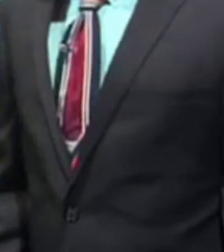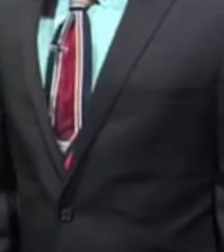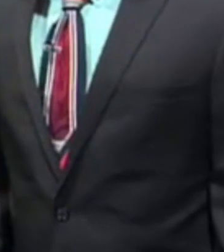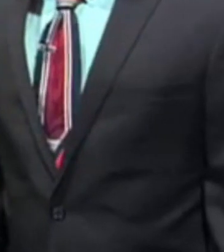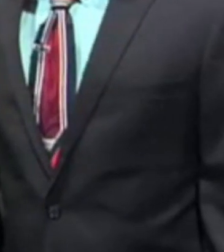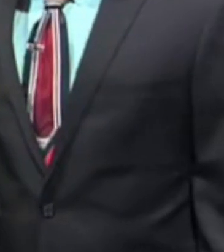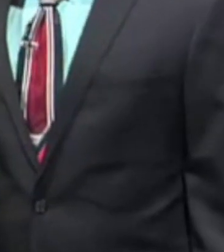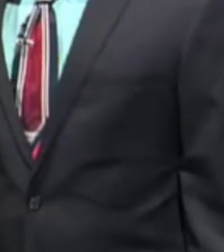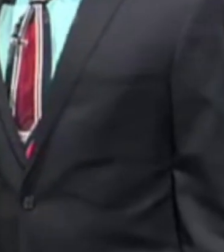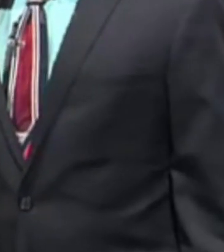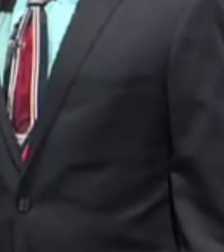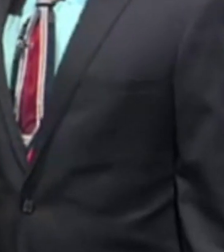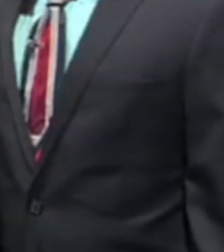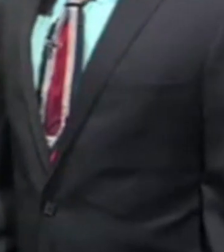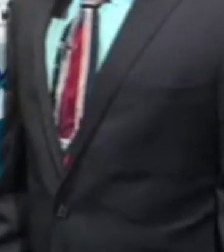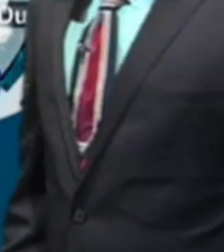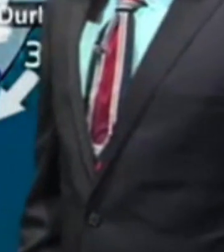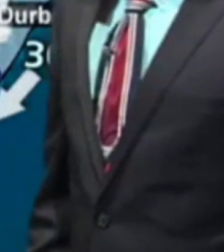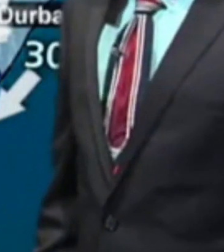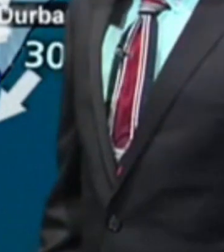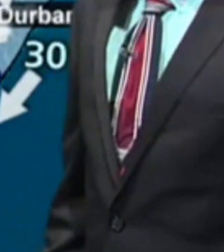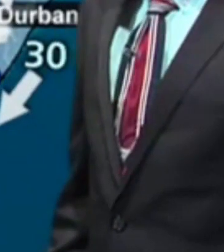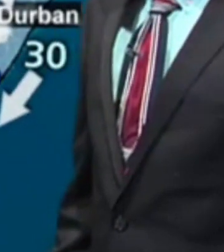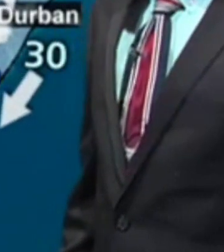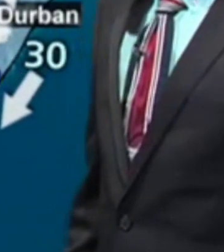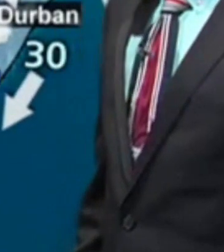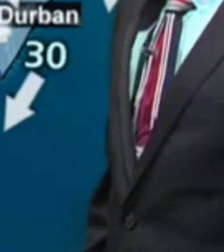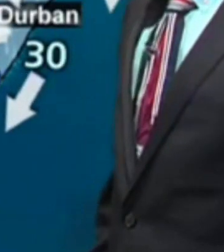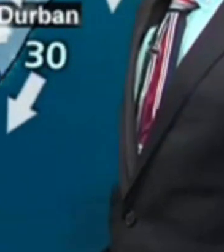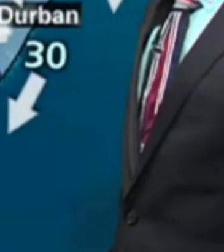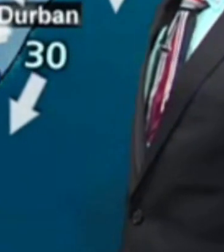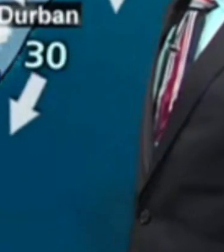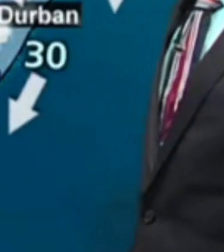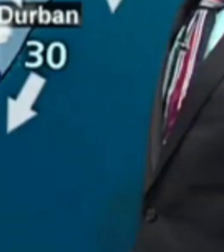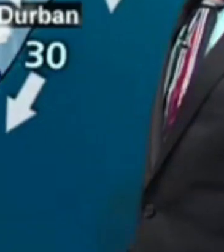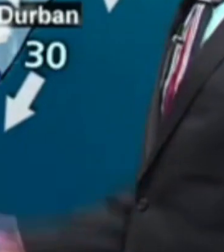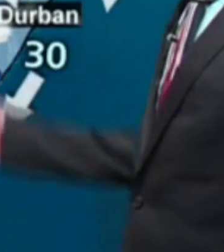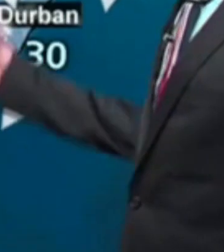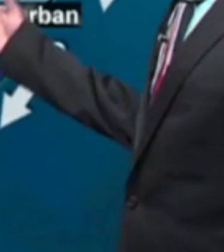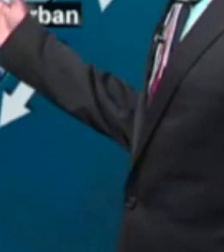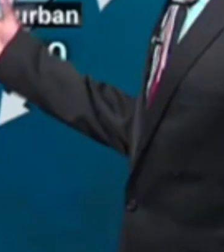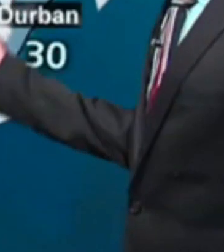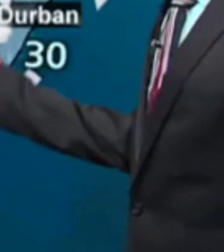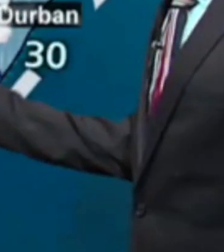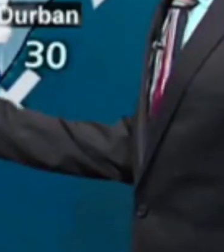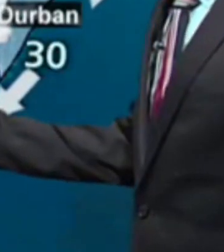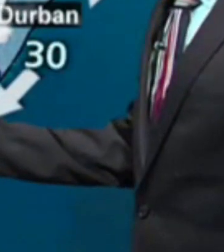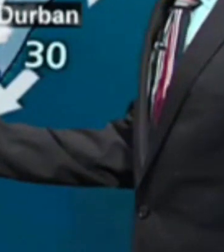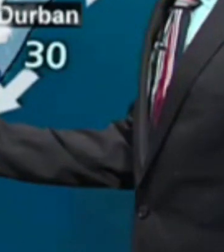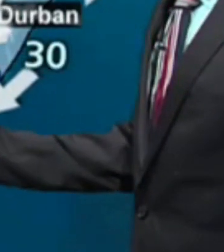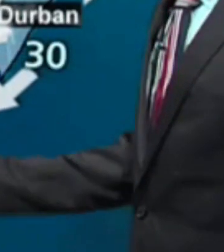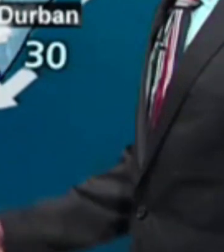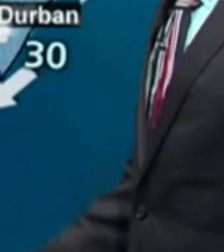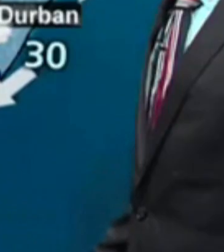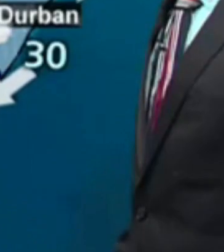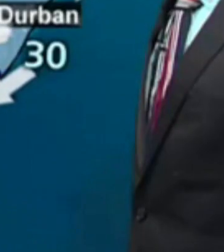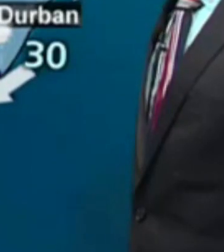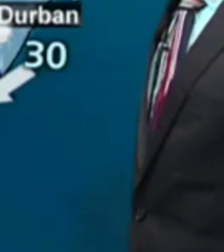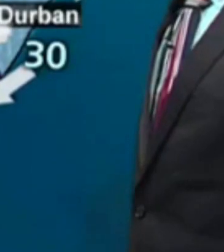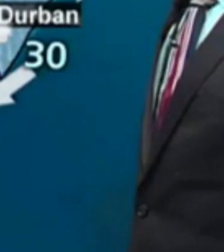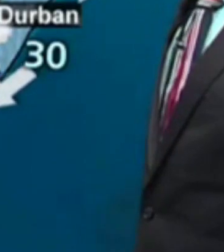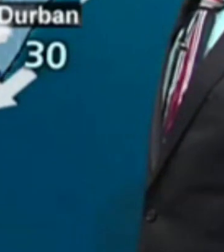tša ka KwaZulu-Natal. La ka moswane re sa bona gabotse maro pharpharile bjalo ka dikalong tša ka bohlabele ba ka Afrika Borwa kgonagalo tše di bose tša dipula di ka dile gabotse ka dikalong tša